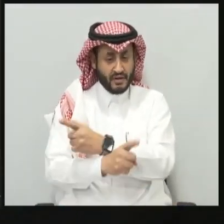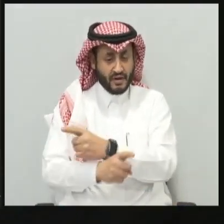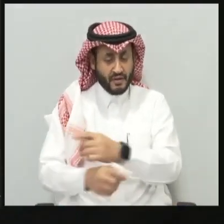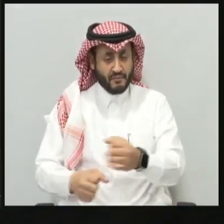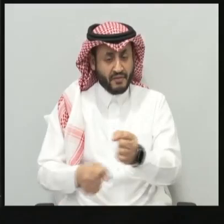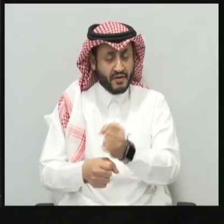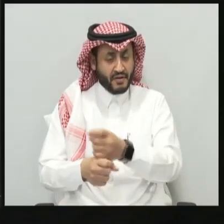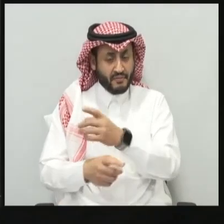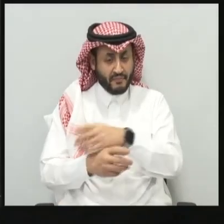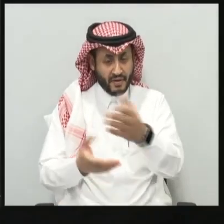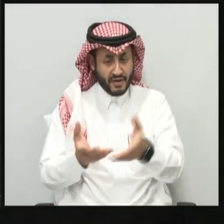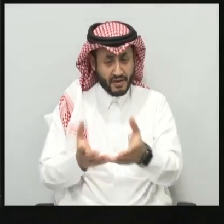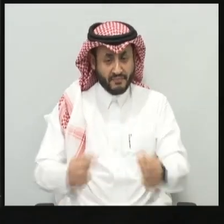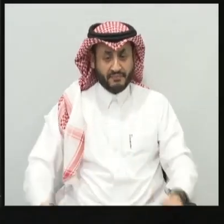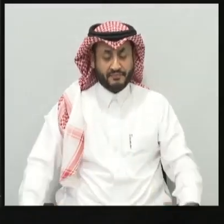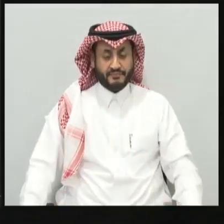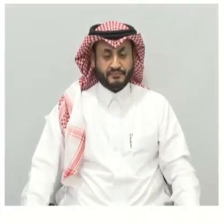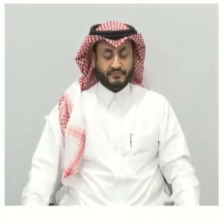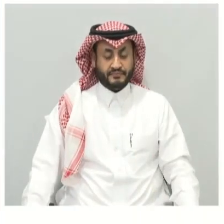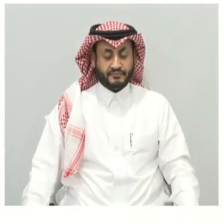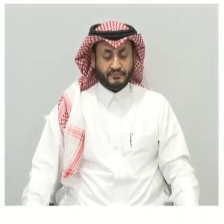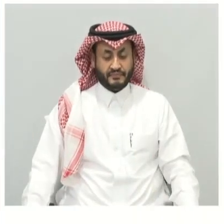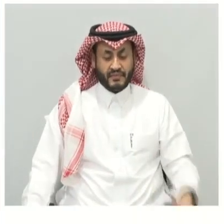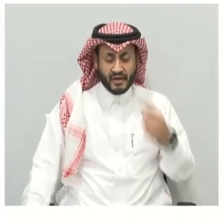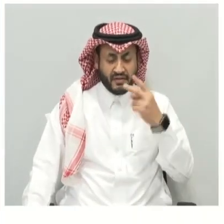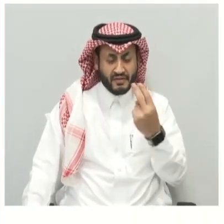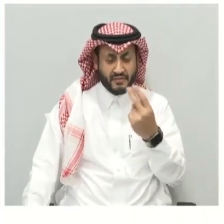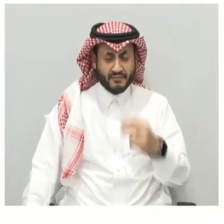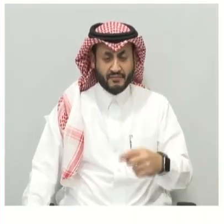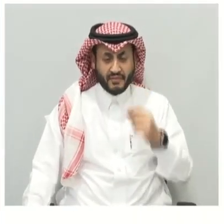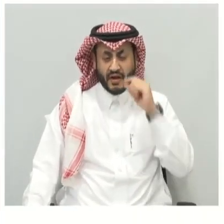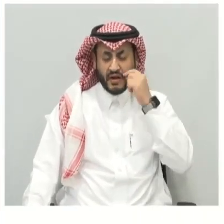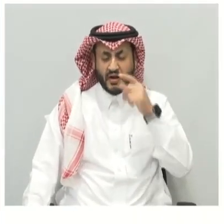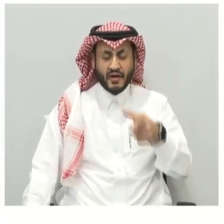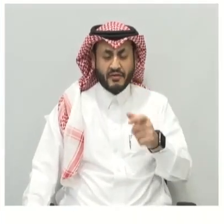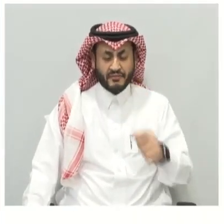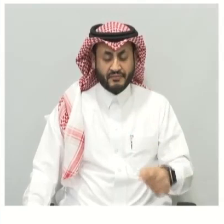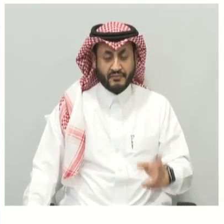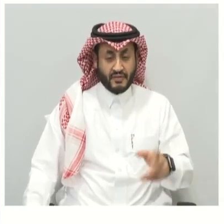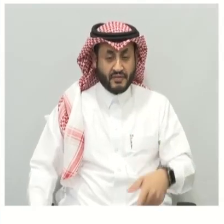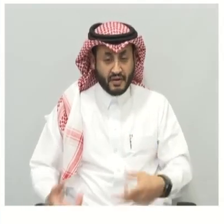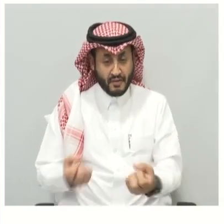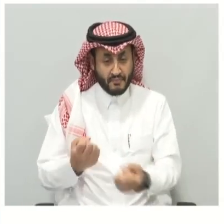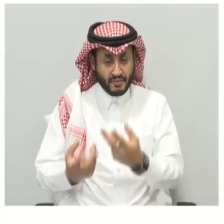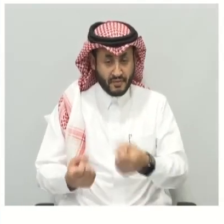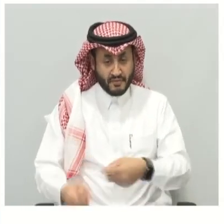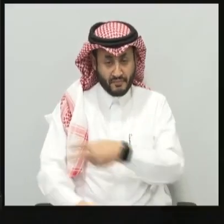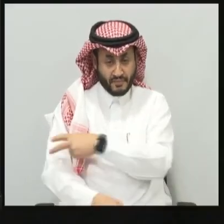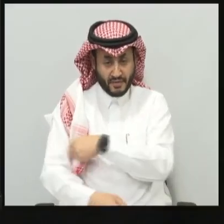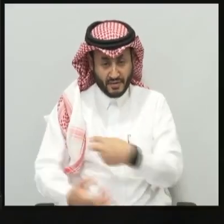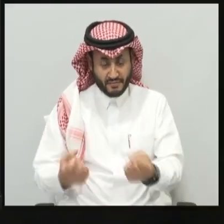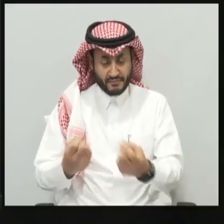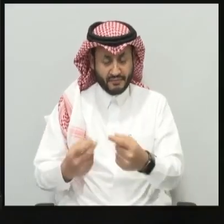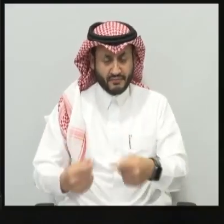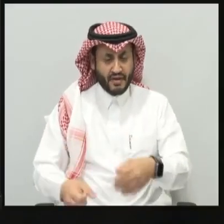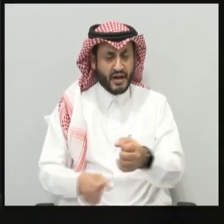classroom. He works in a school. What about this man? This man is a chef. He works